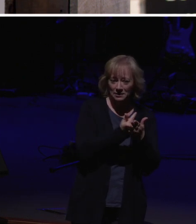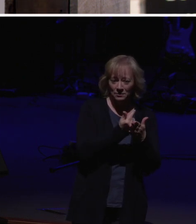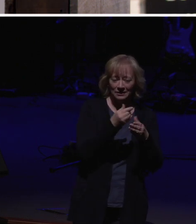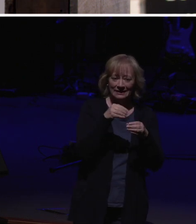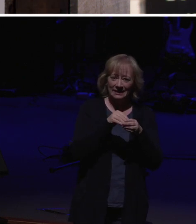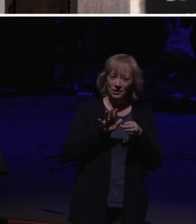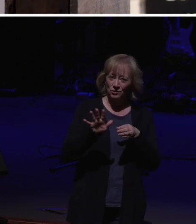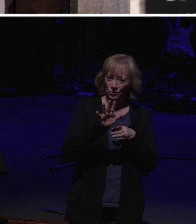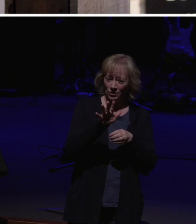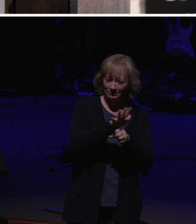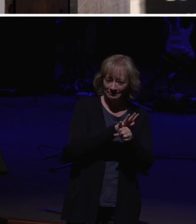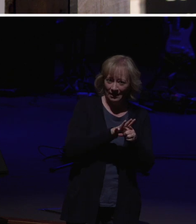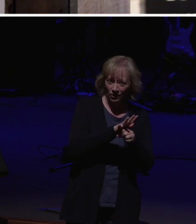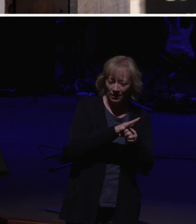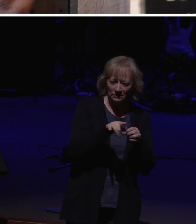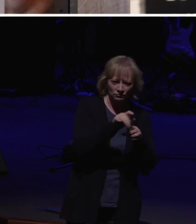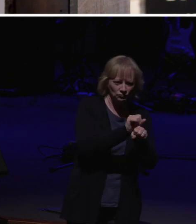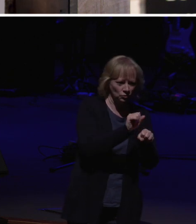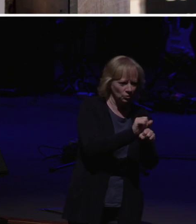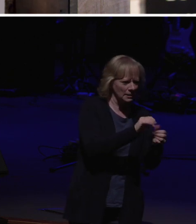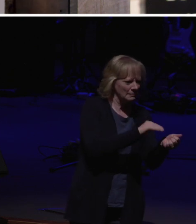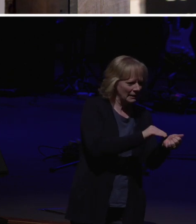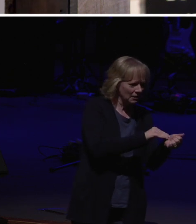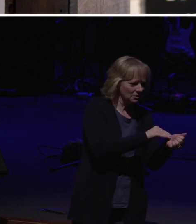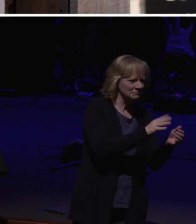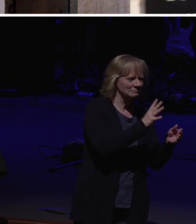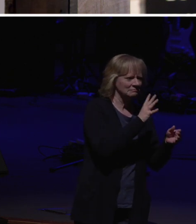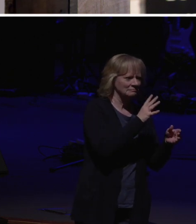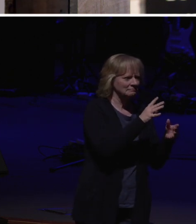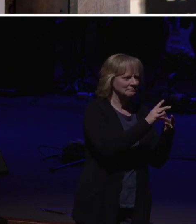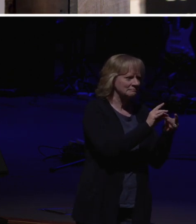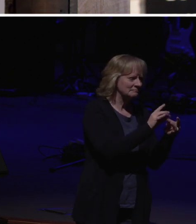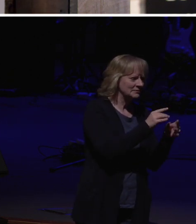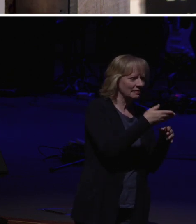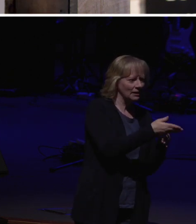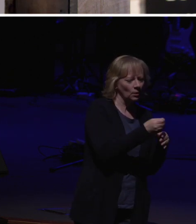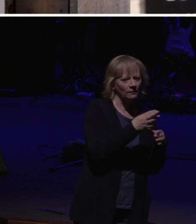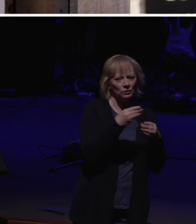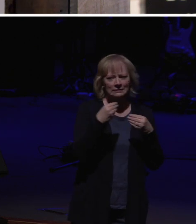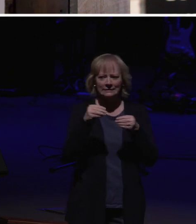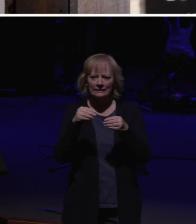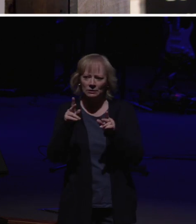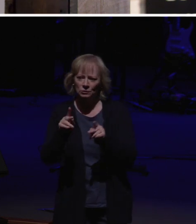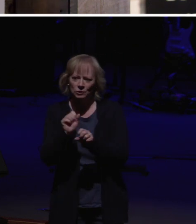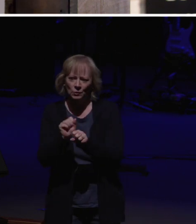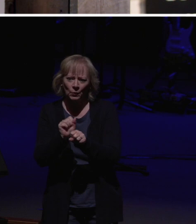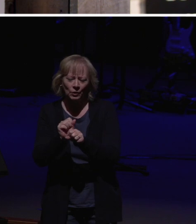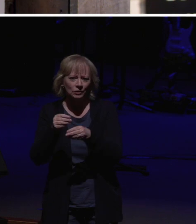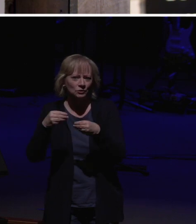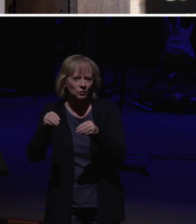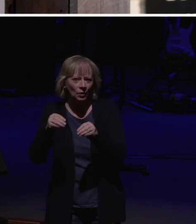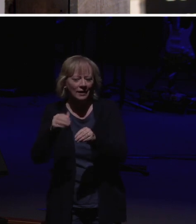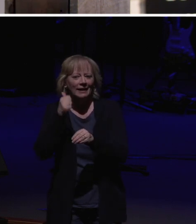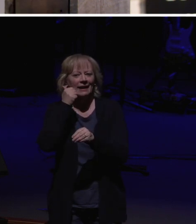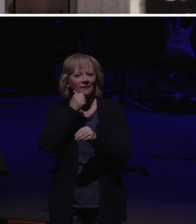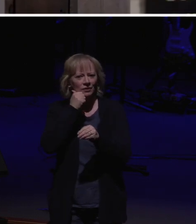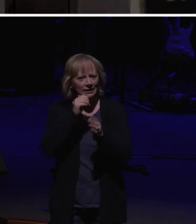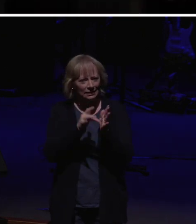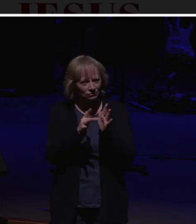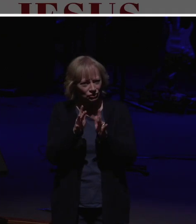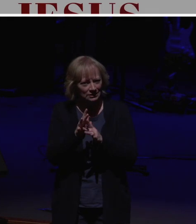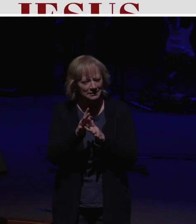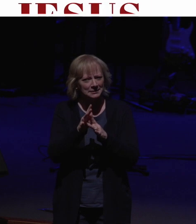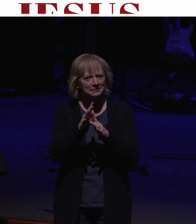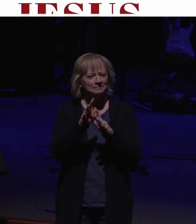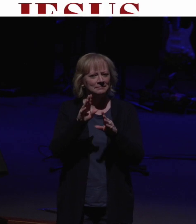you are? You work in the medical field. Oh, you're a salesperson. You work in a shop. Everyday Jesus brings some